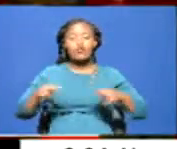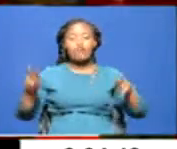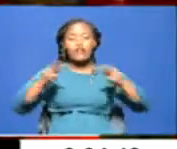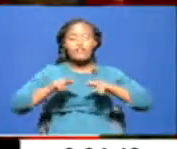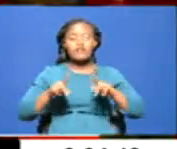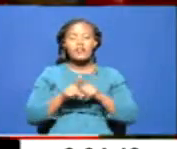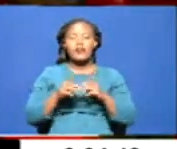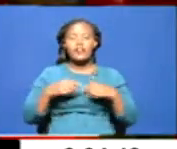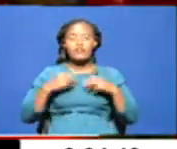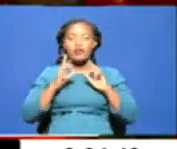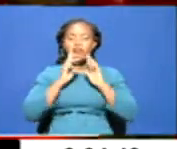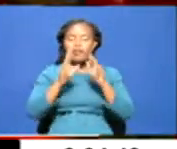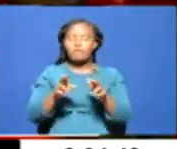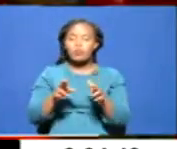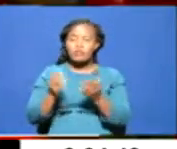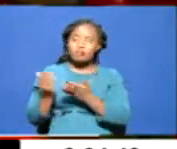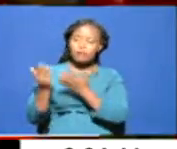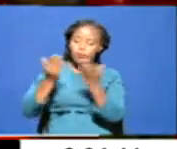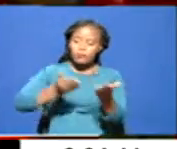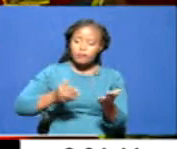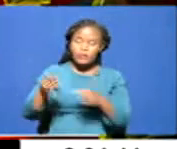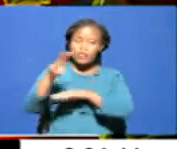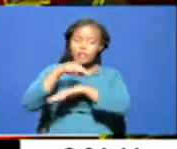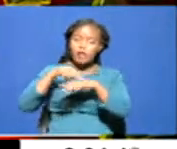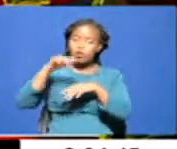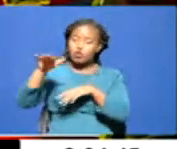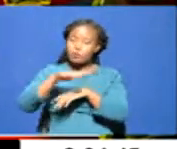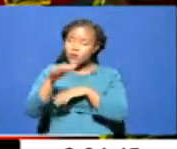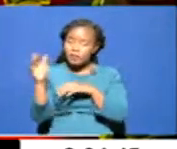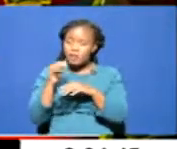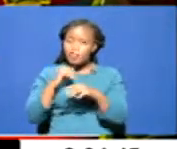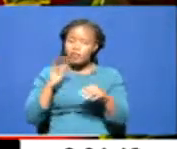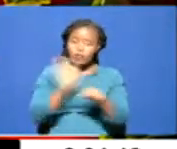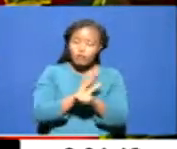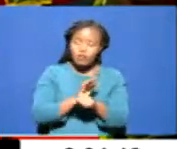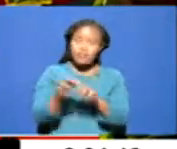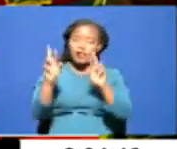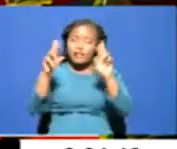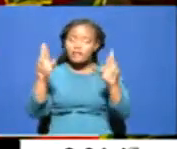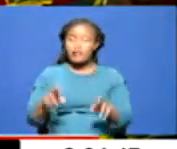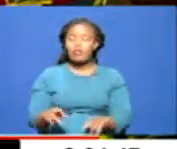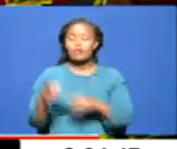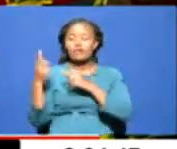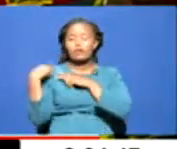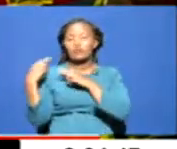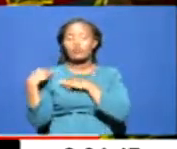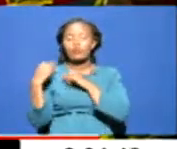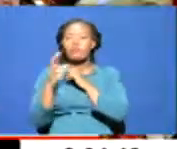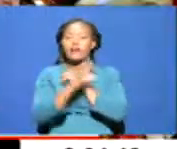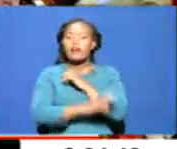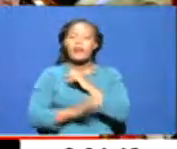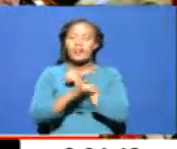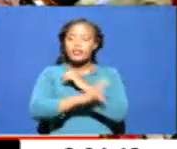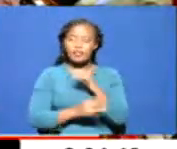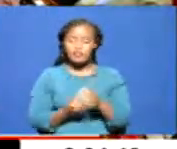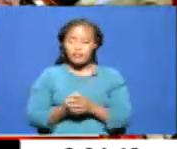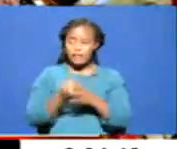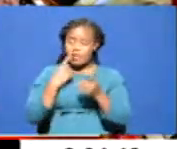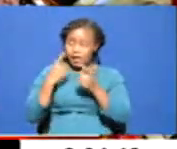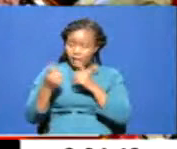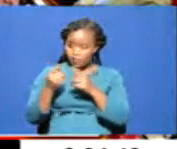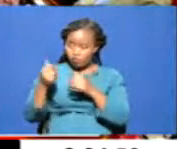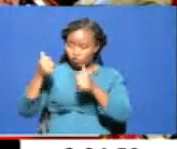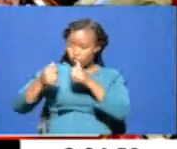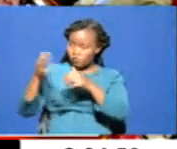to the National Assembly on the progress made in fulfilling the international obligations of the Republic. The address, which is the eighth under President